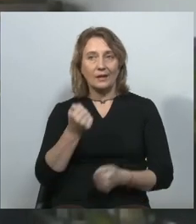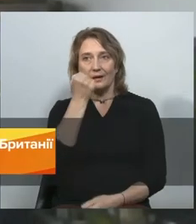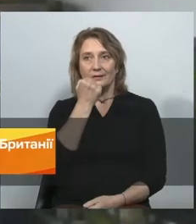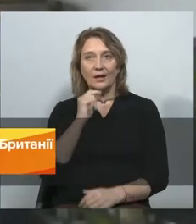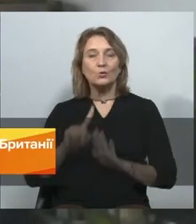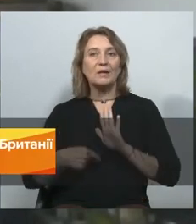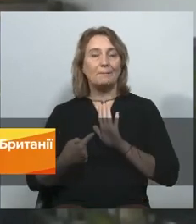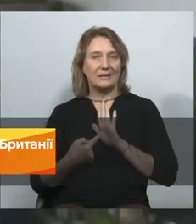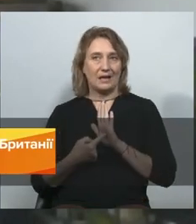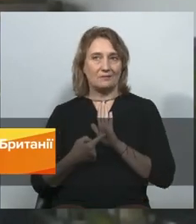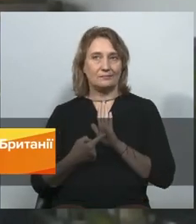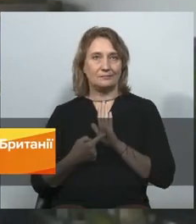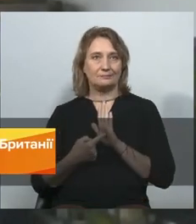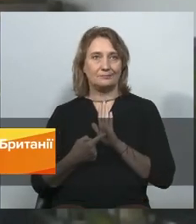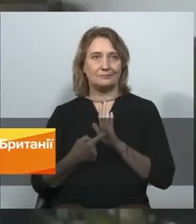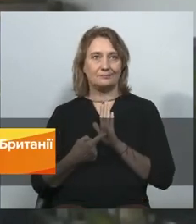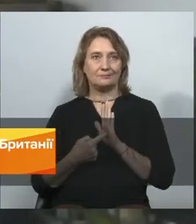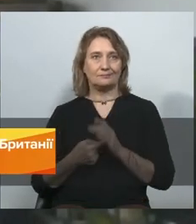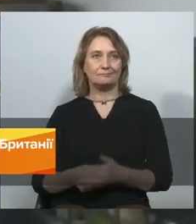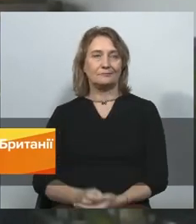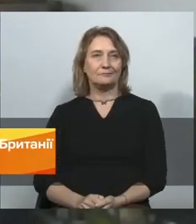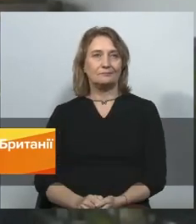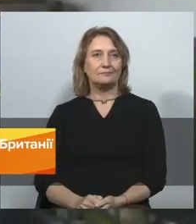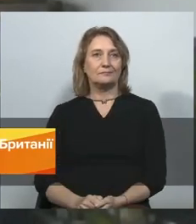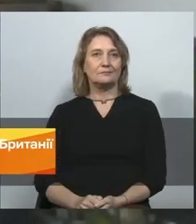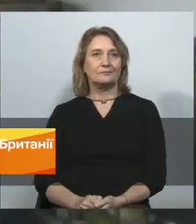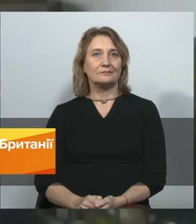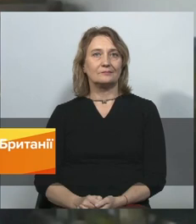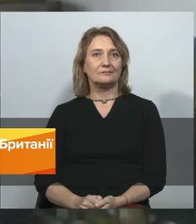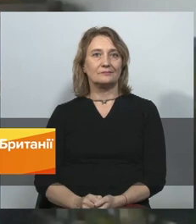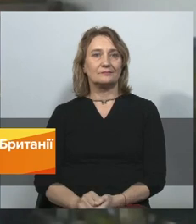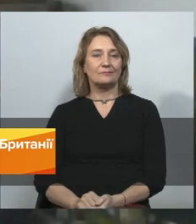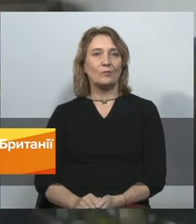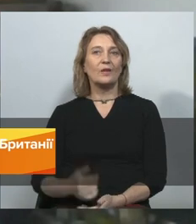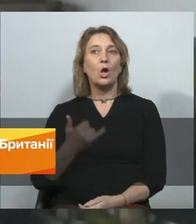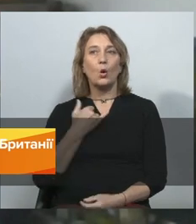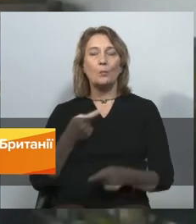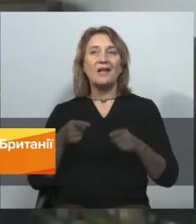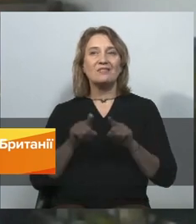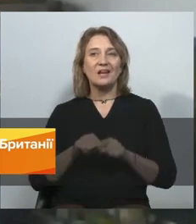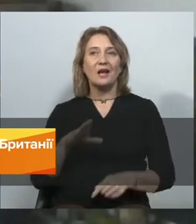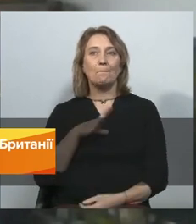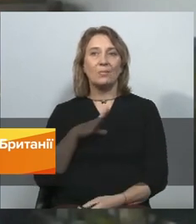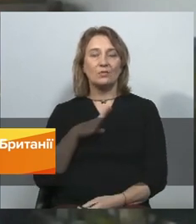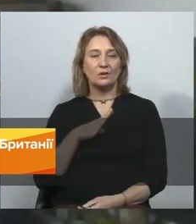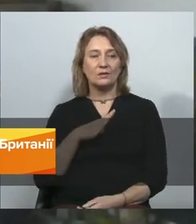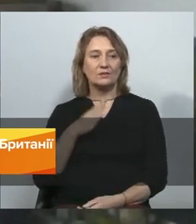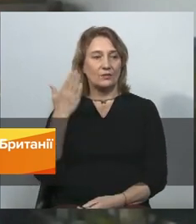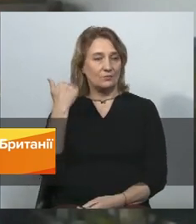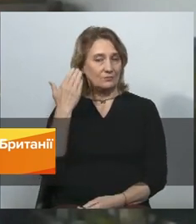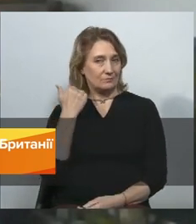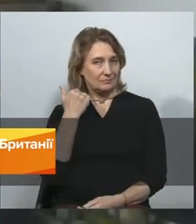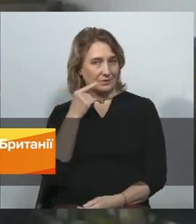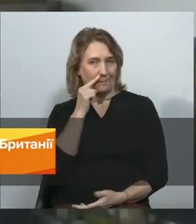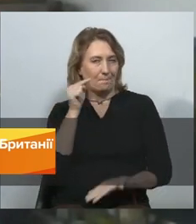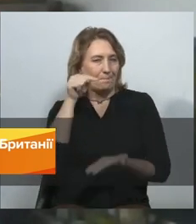I'll admit I have fallen for fake news in the past. It's so easy to do.